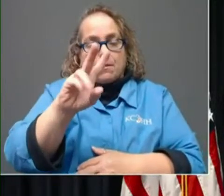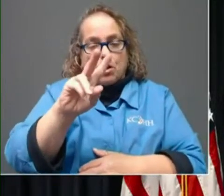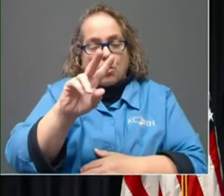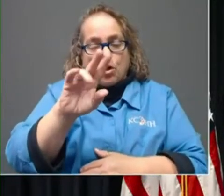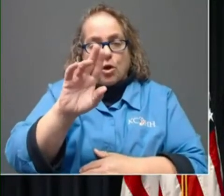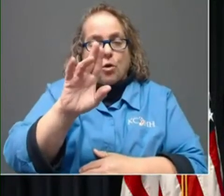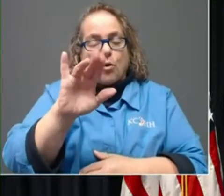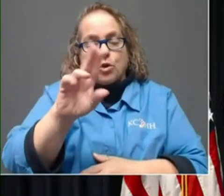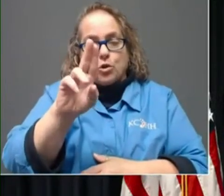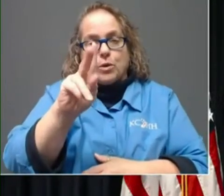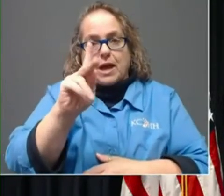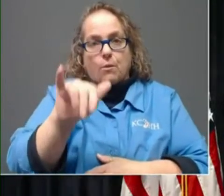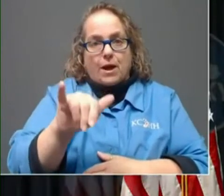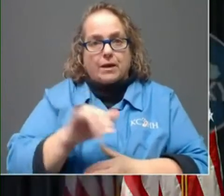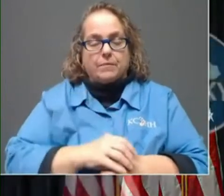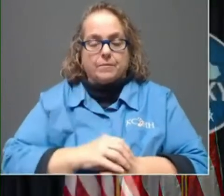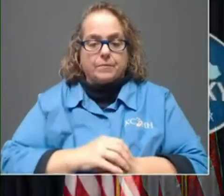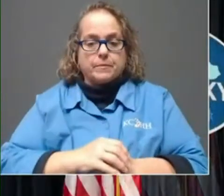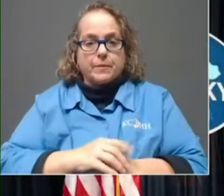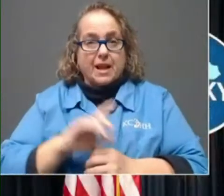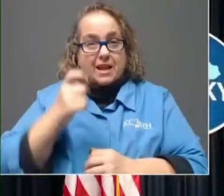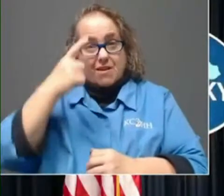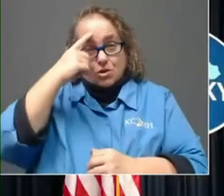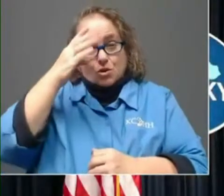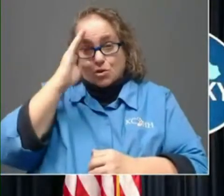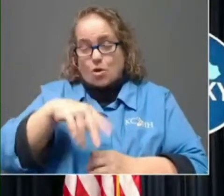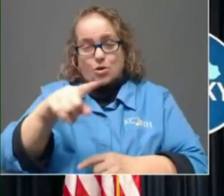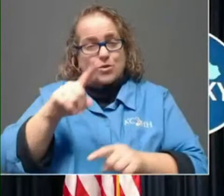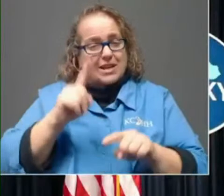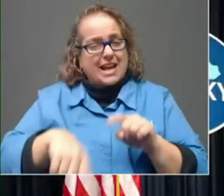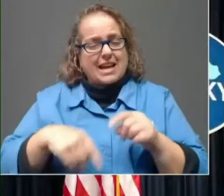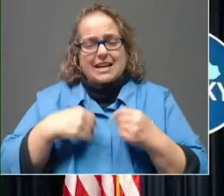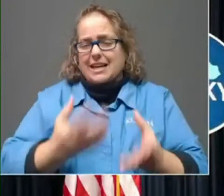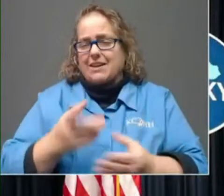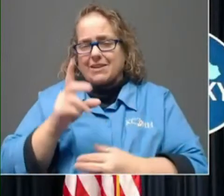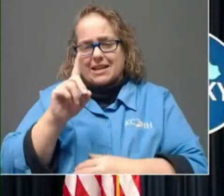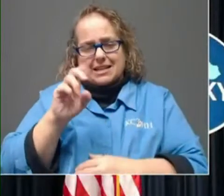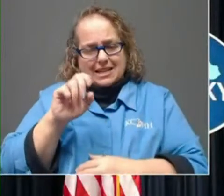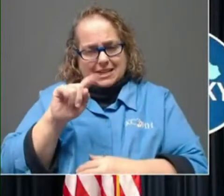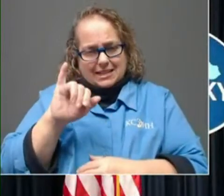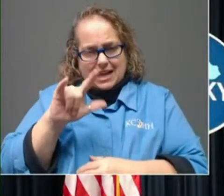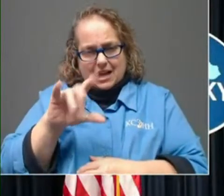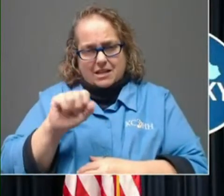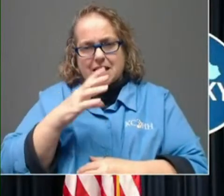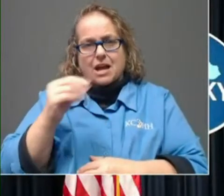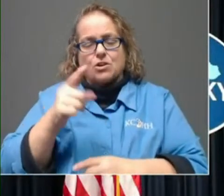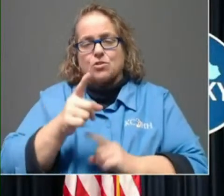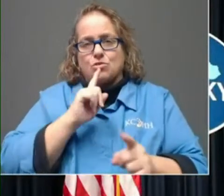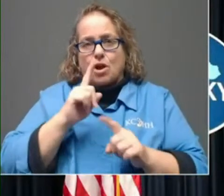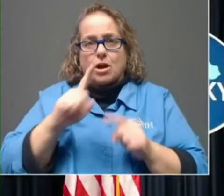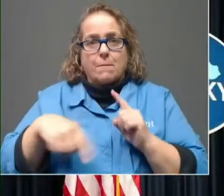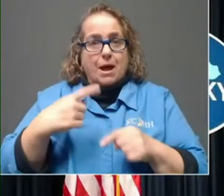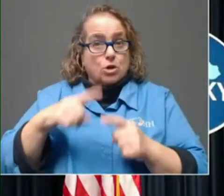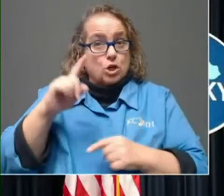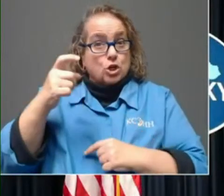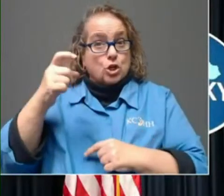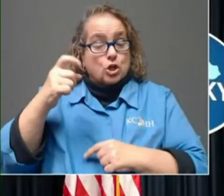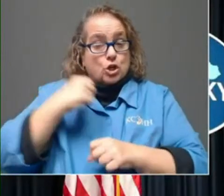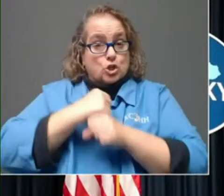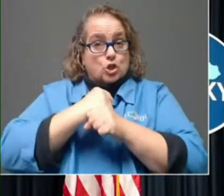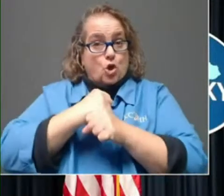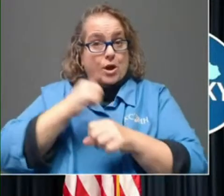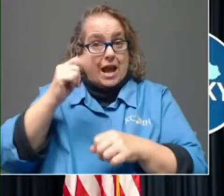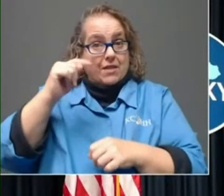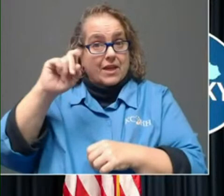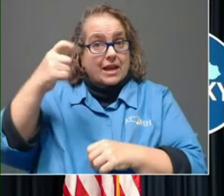Governor, I know you can't necessarily give details, and you've talked about security at the Capitol. Are there any other areas of the